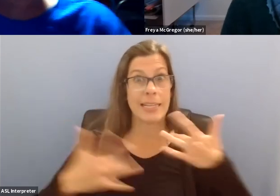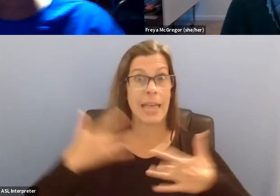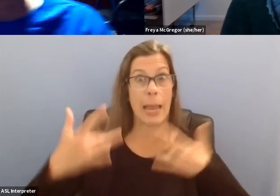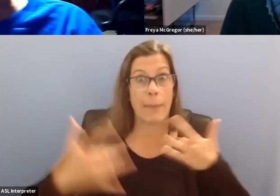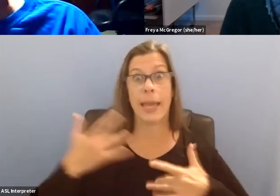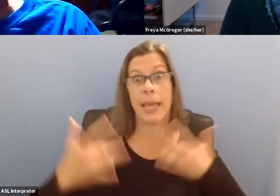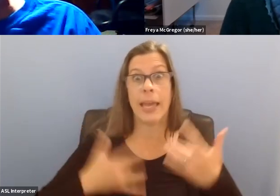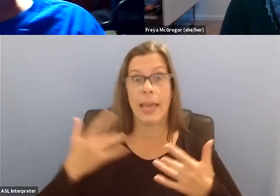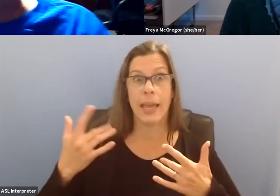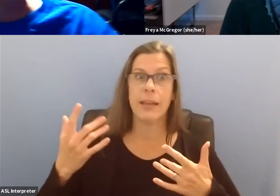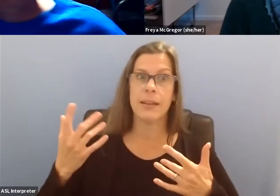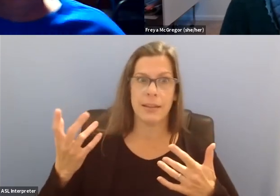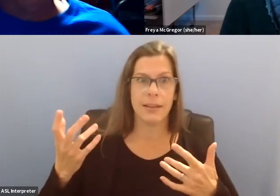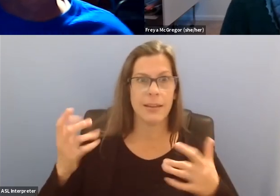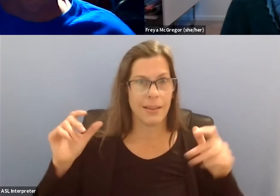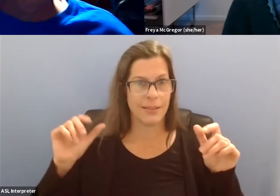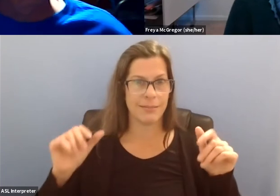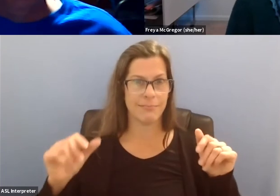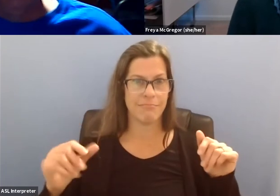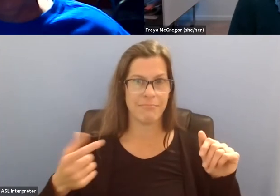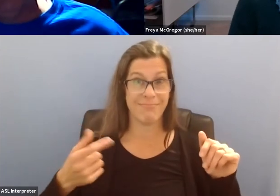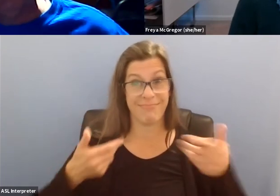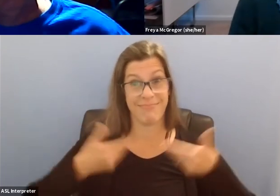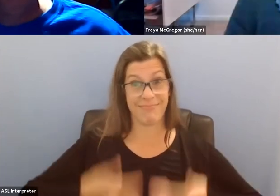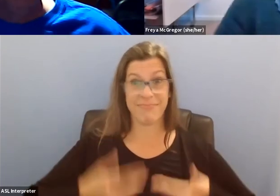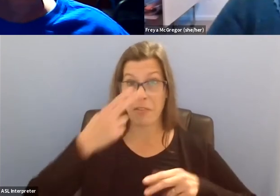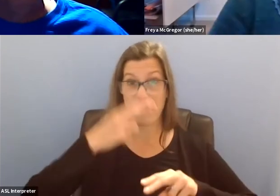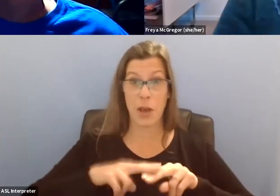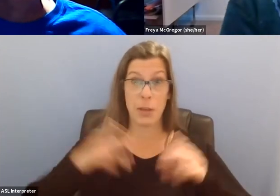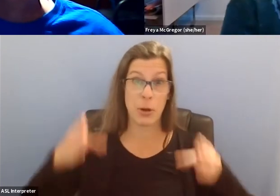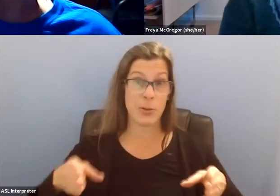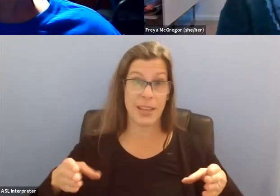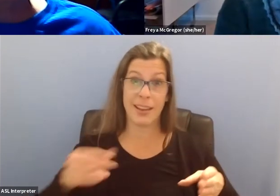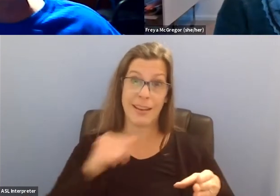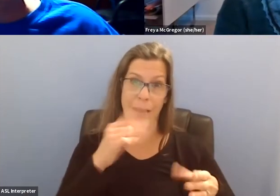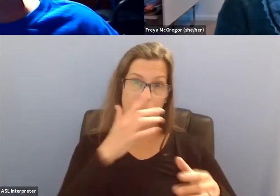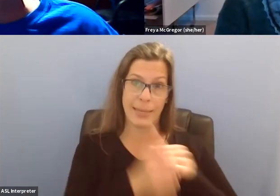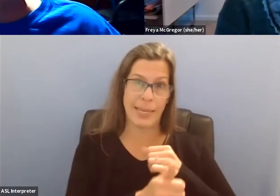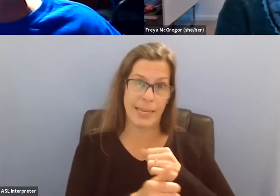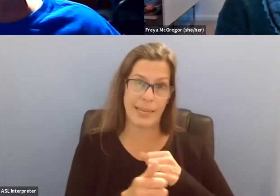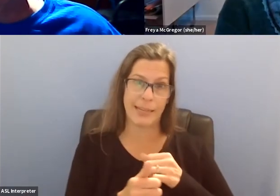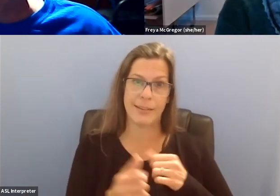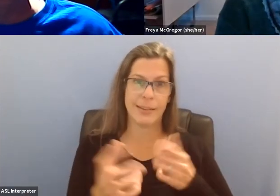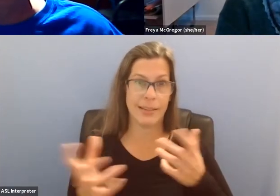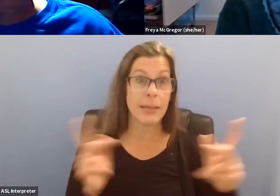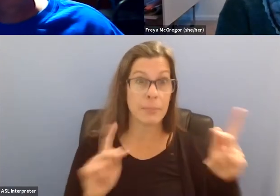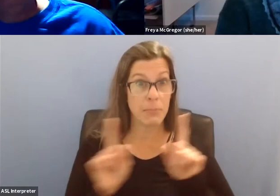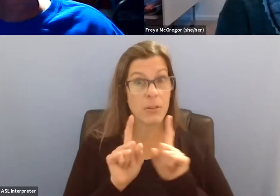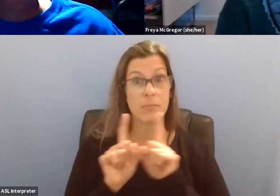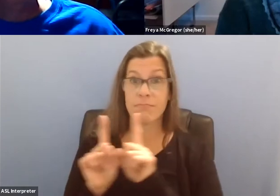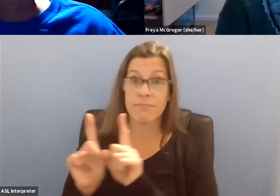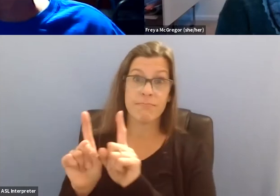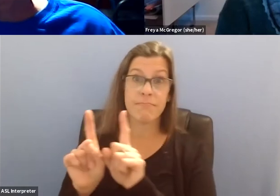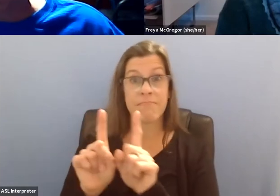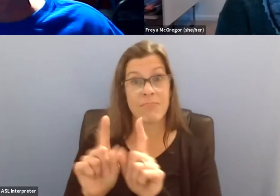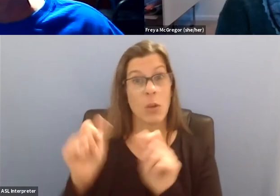can be, you can actually have fun with me, I guess is what I'm trying to say. And people who do go with me have said that, that, uh, they really